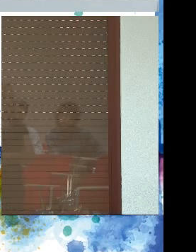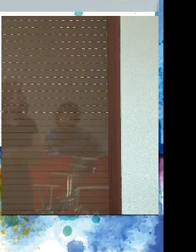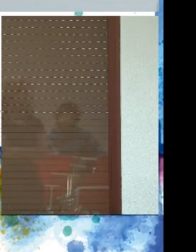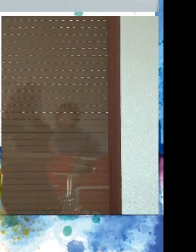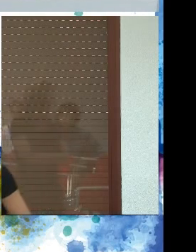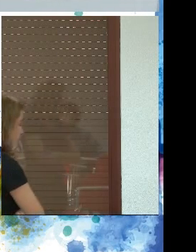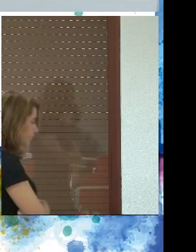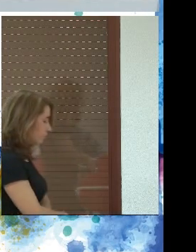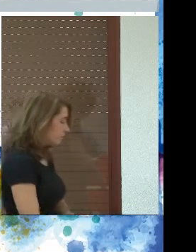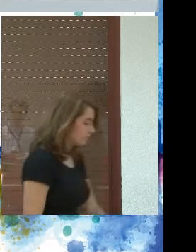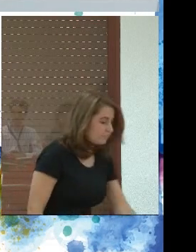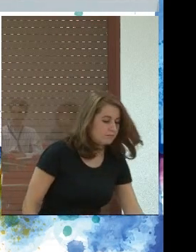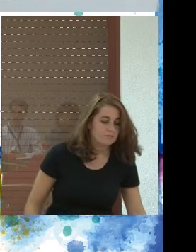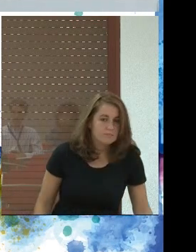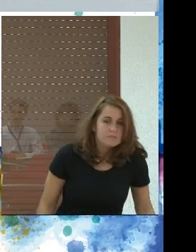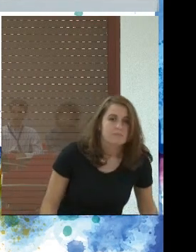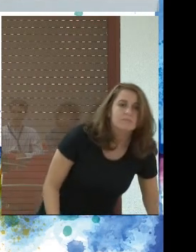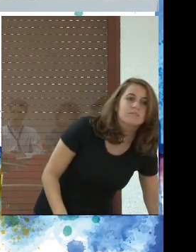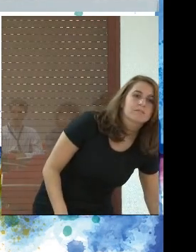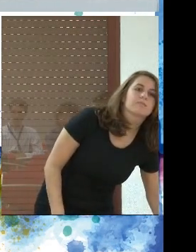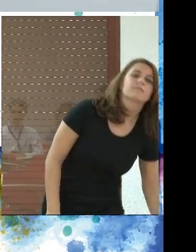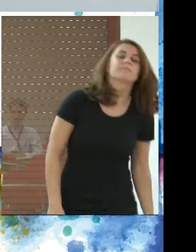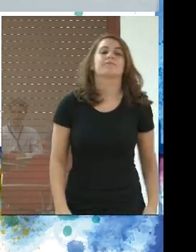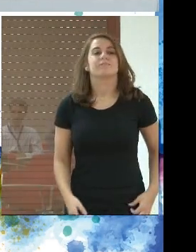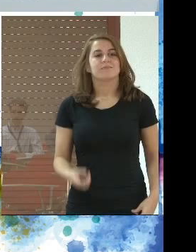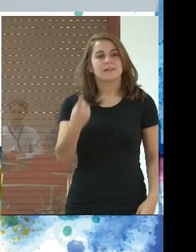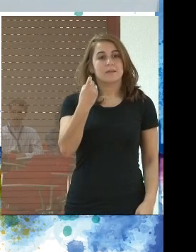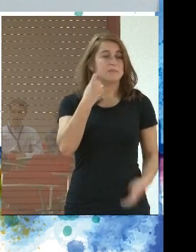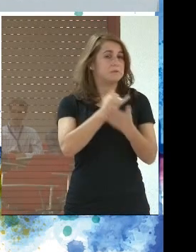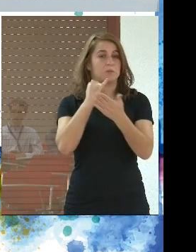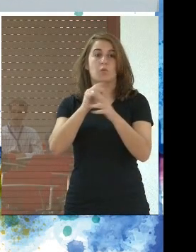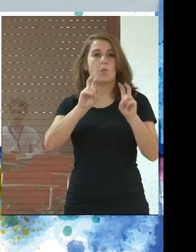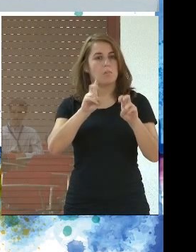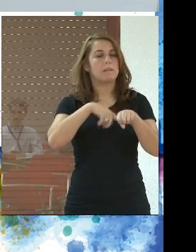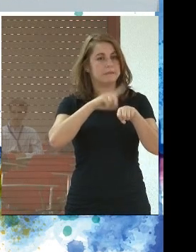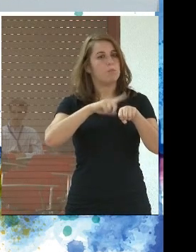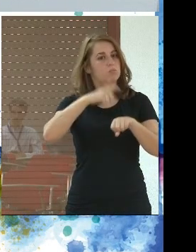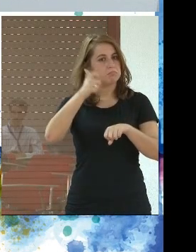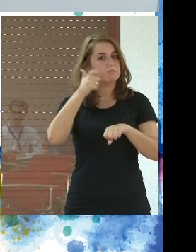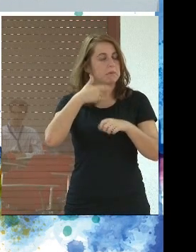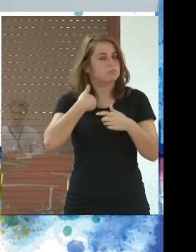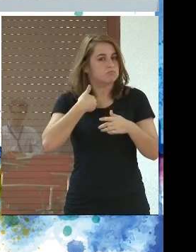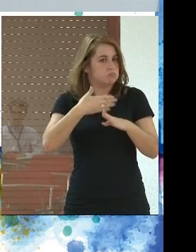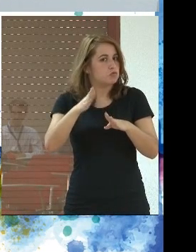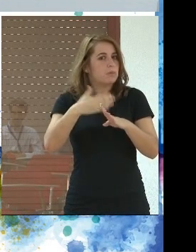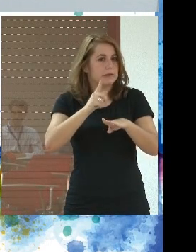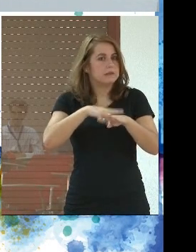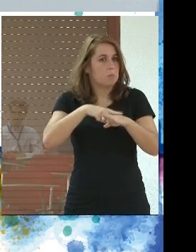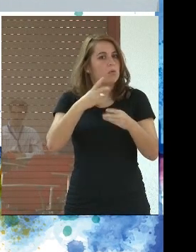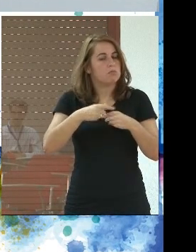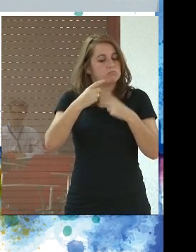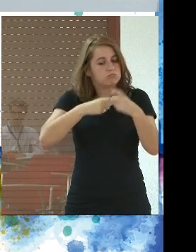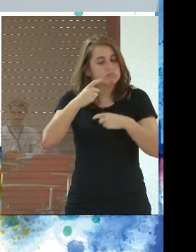minutes. Although we still have to make new experiments with a new system and with more